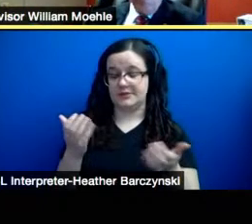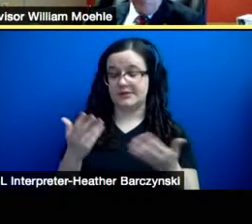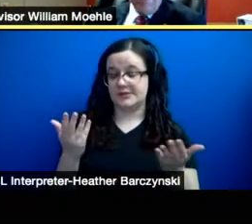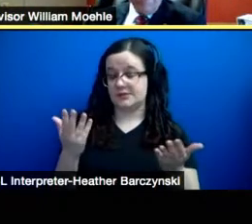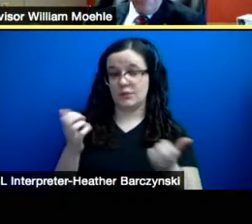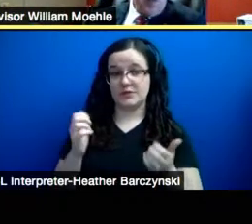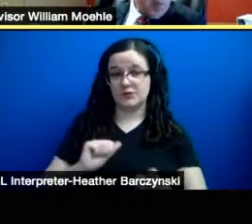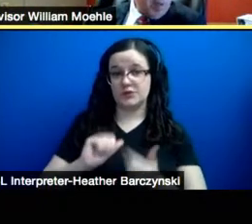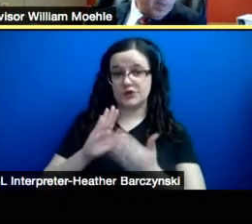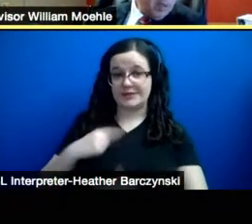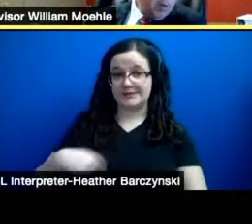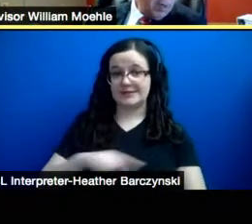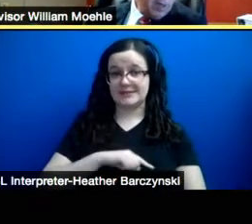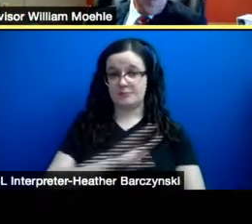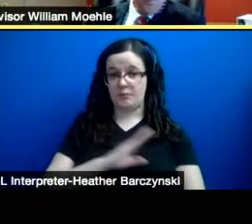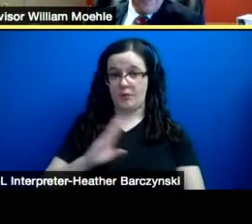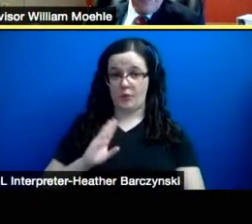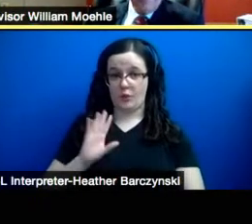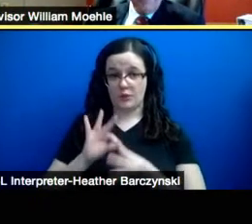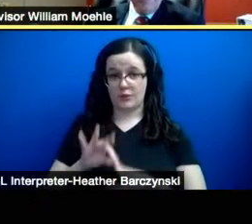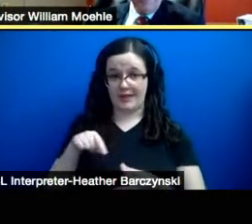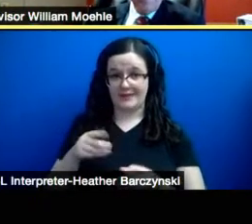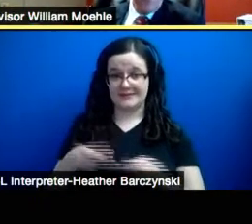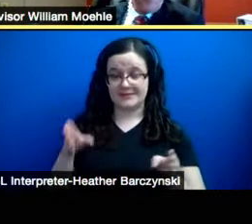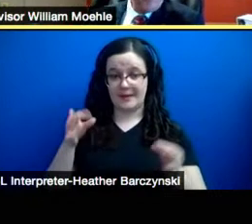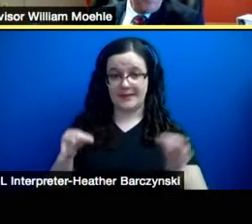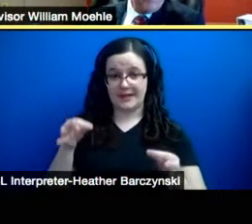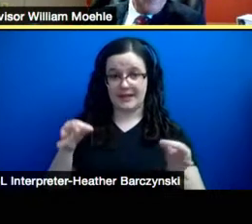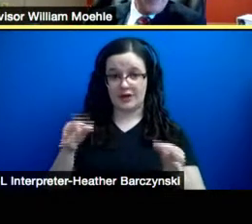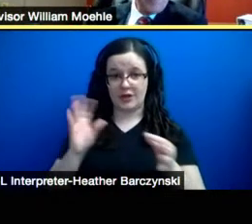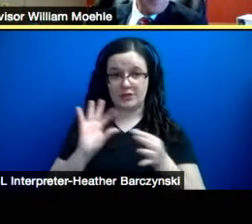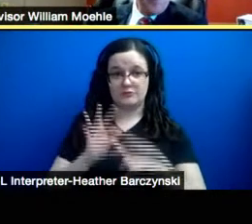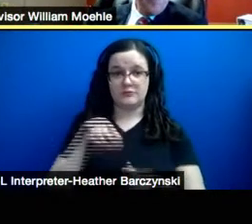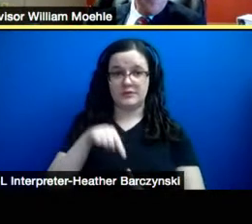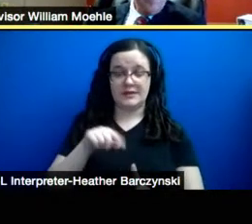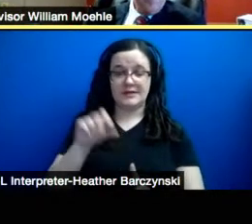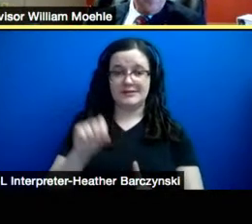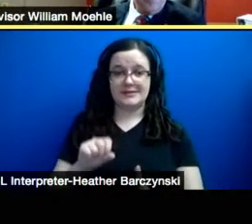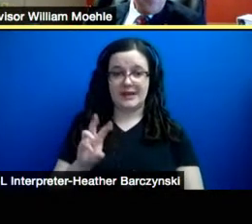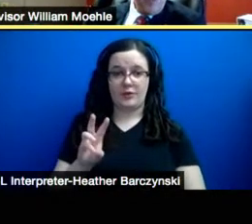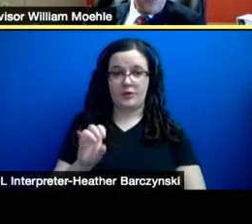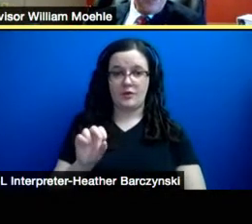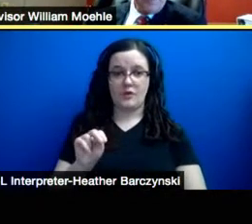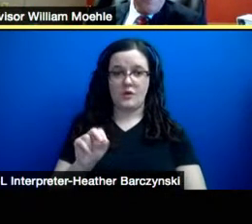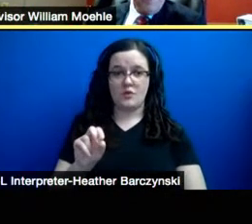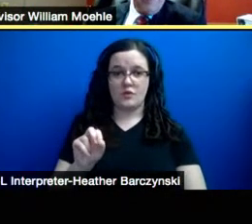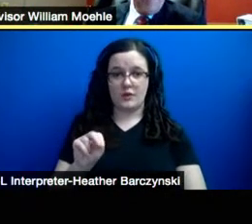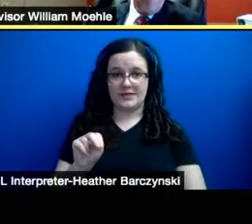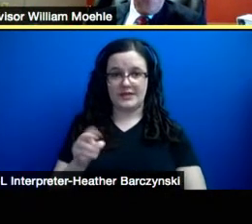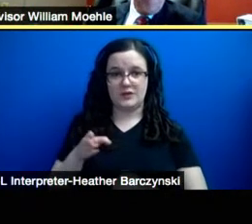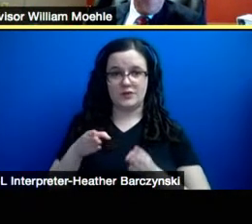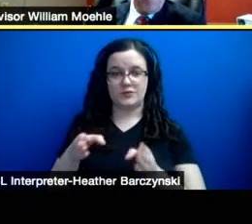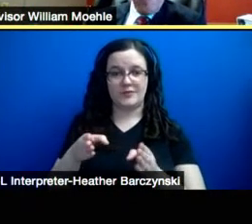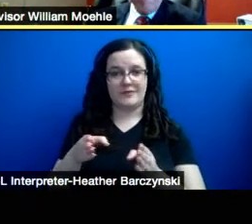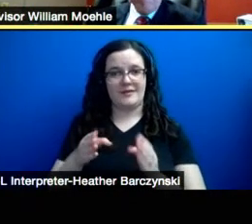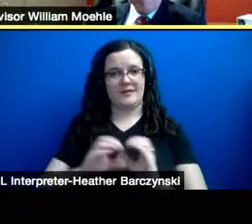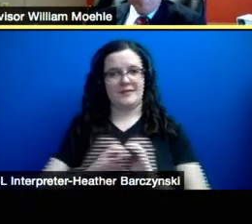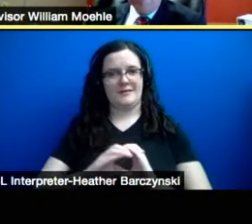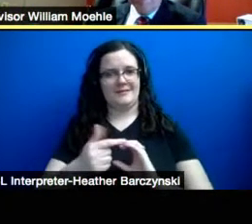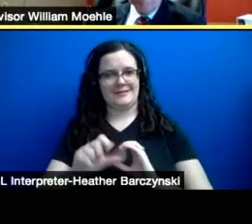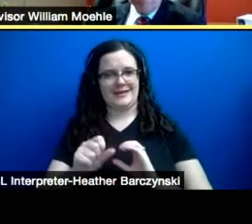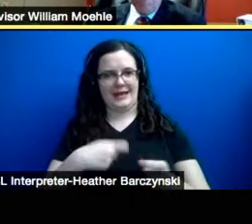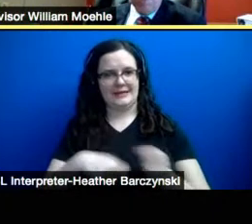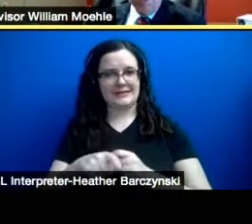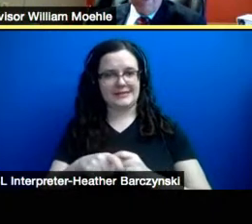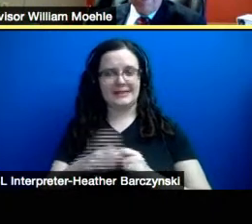address the board on this public hearing concerning the South Winton Road gas project and the proposed amendment to the